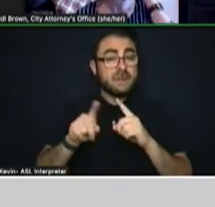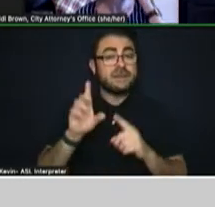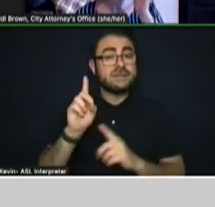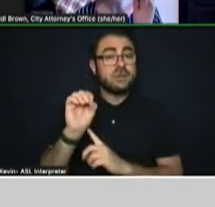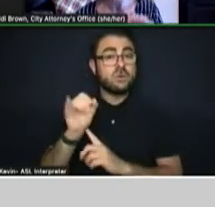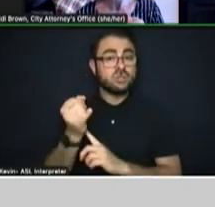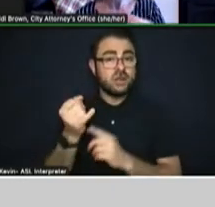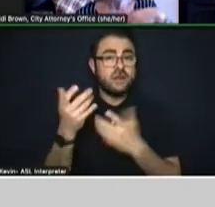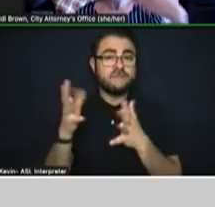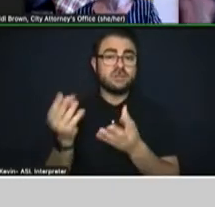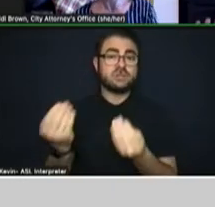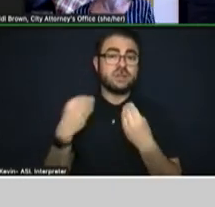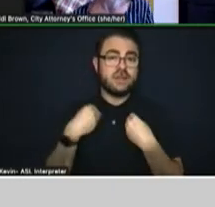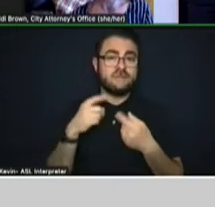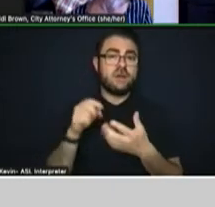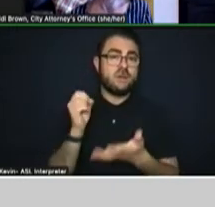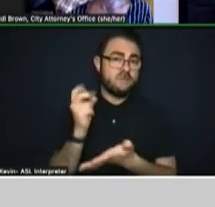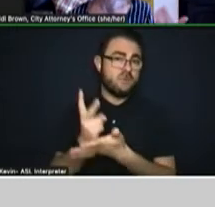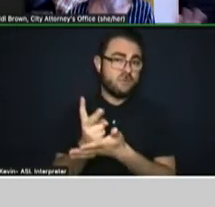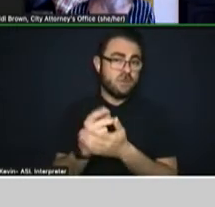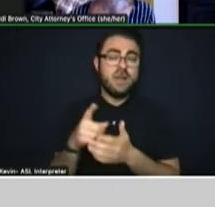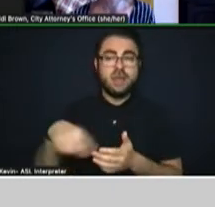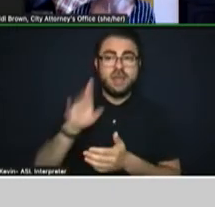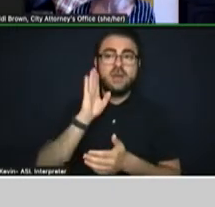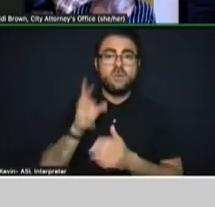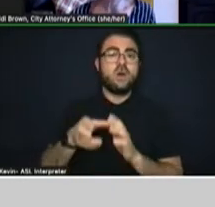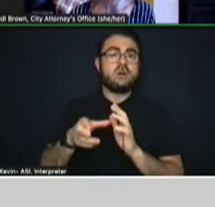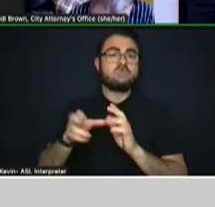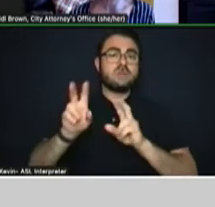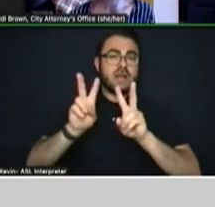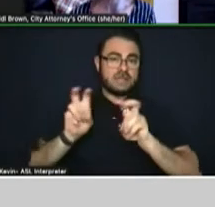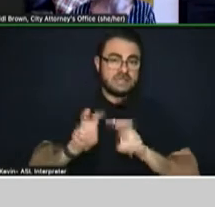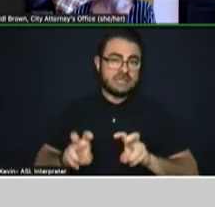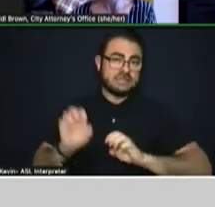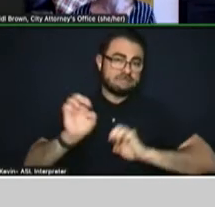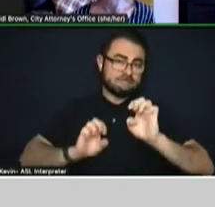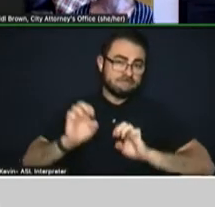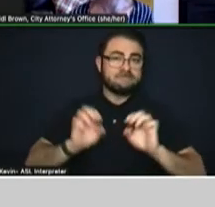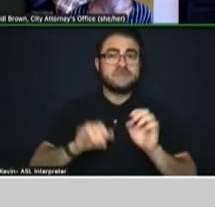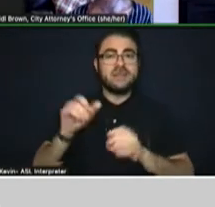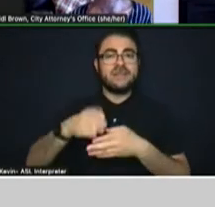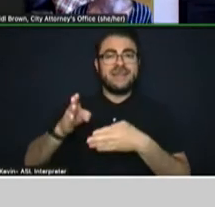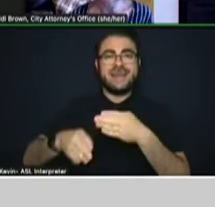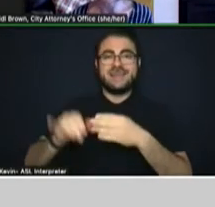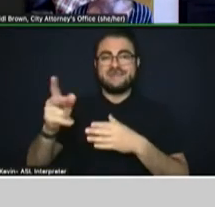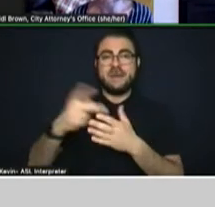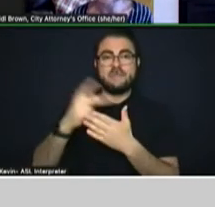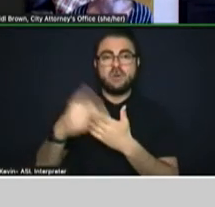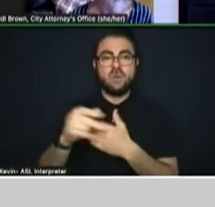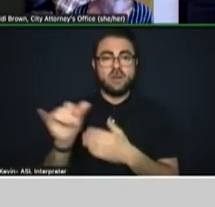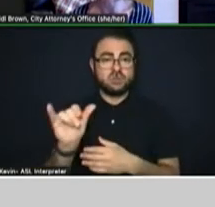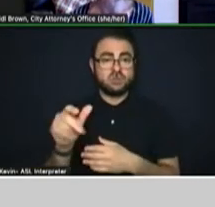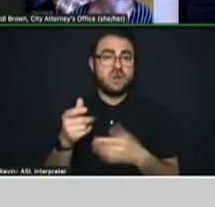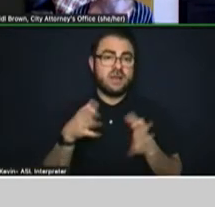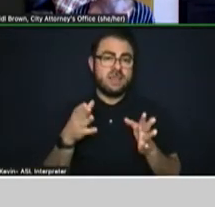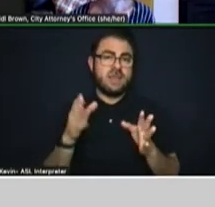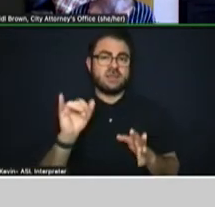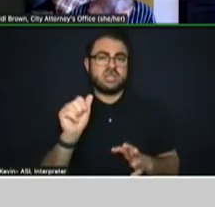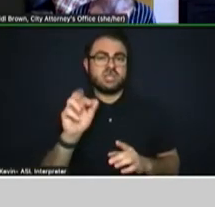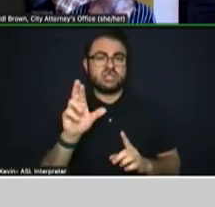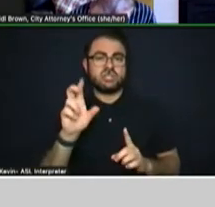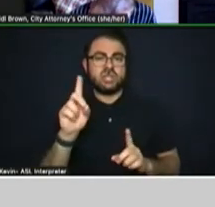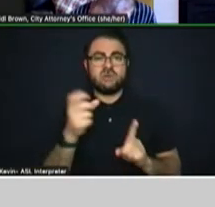an approval and they will reassess it at the end of the pilot program as well. And I can let Jared talk about that piece more.